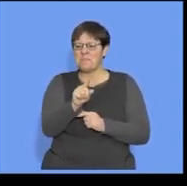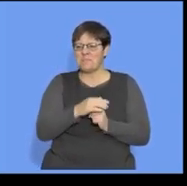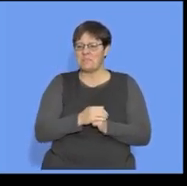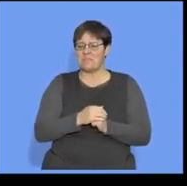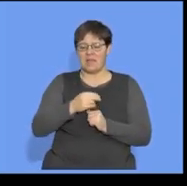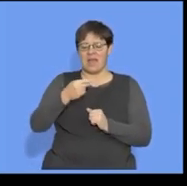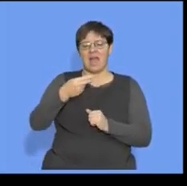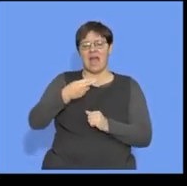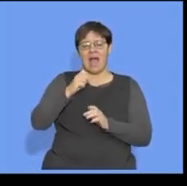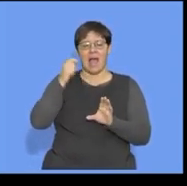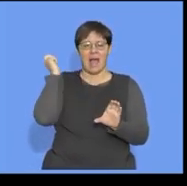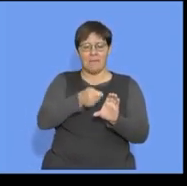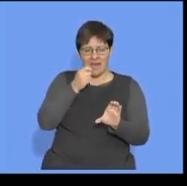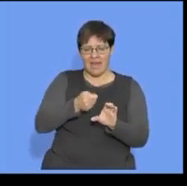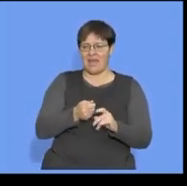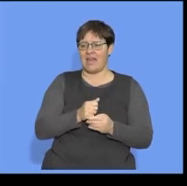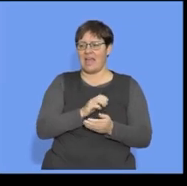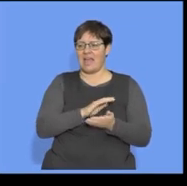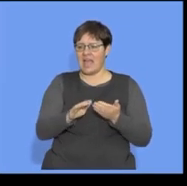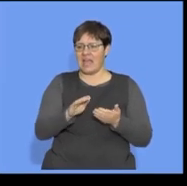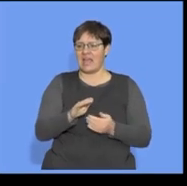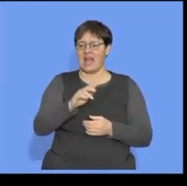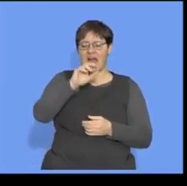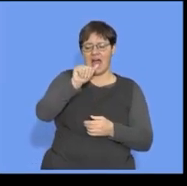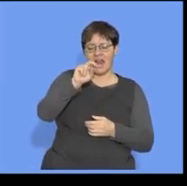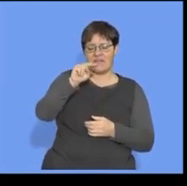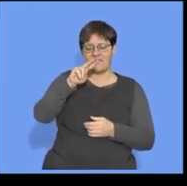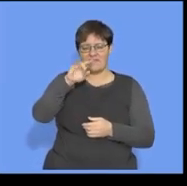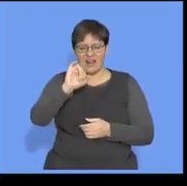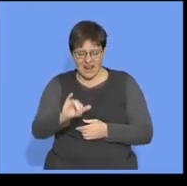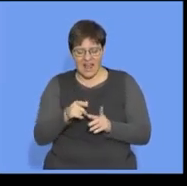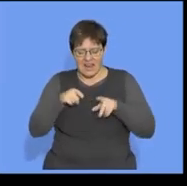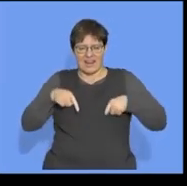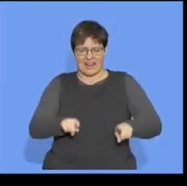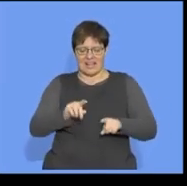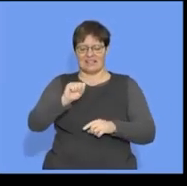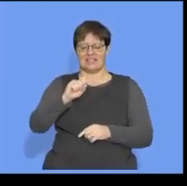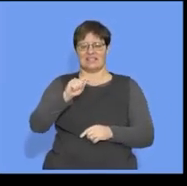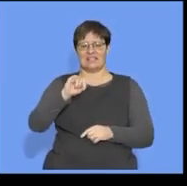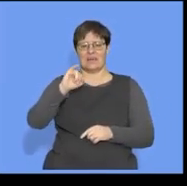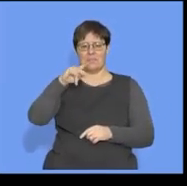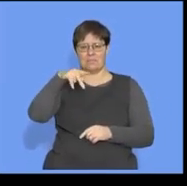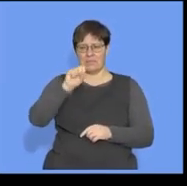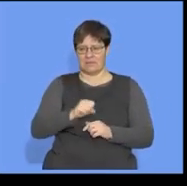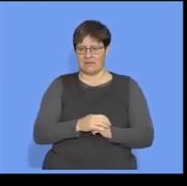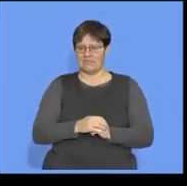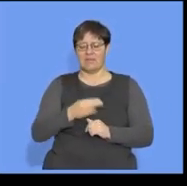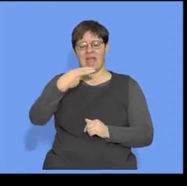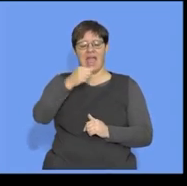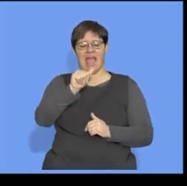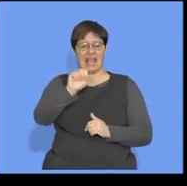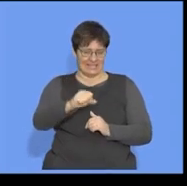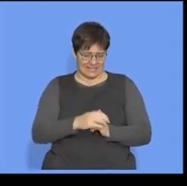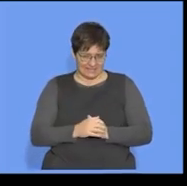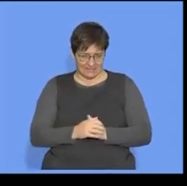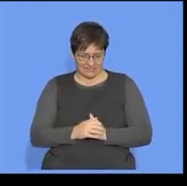the hammer, anvil, and stirrup. Easy to remember them. Hess. That